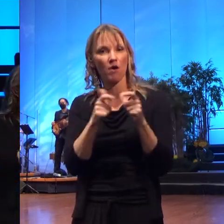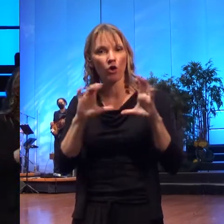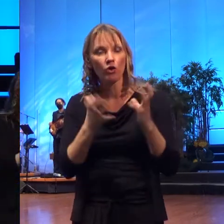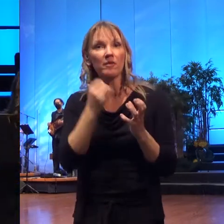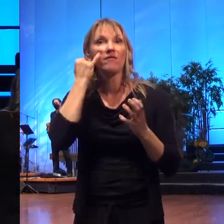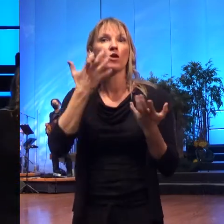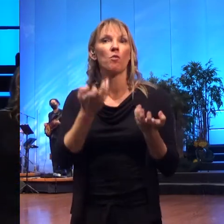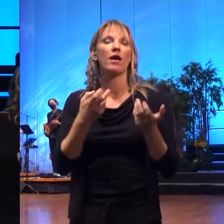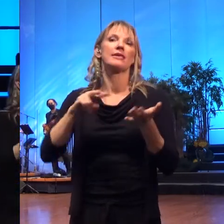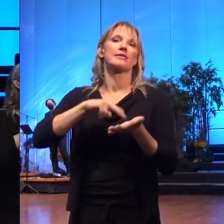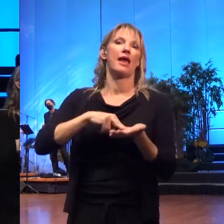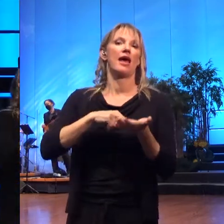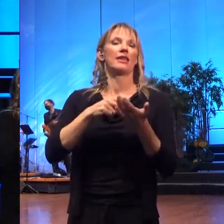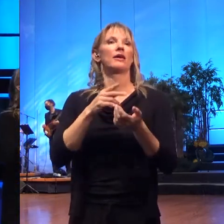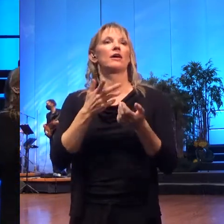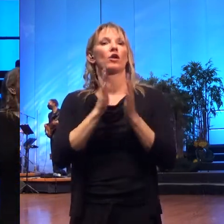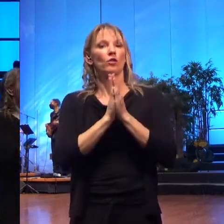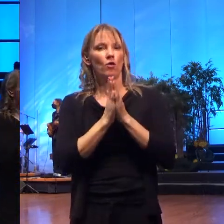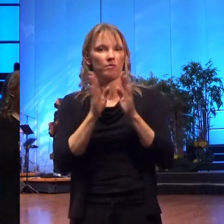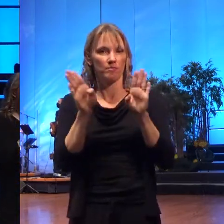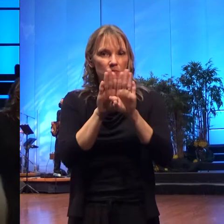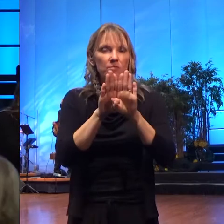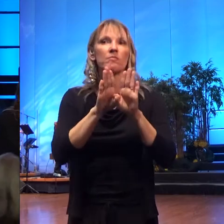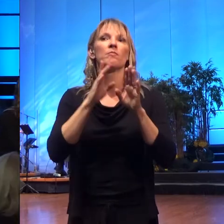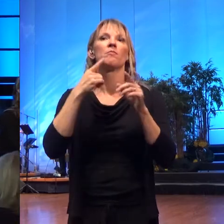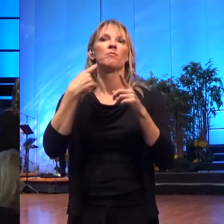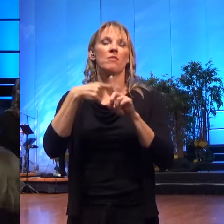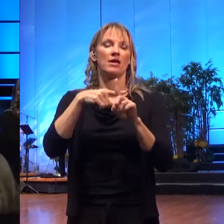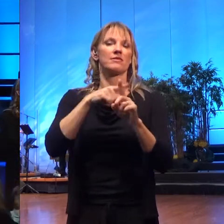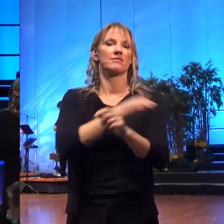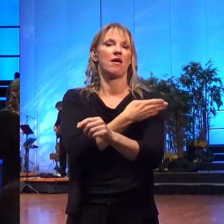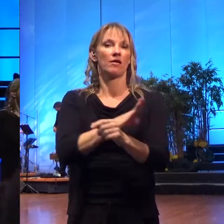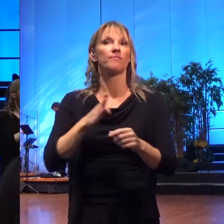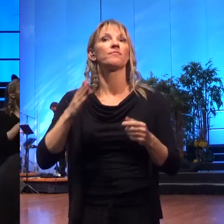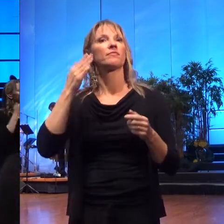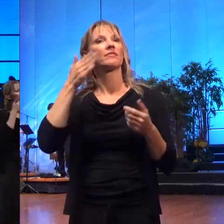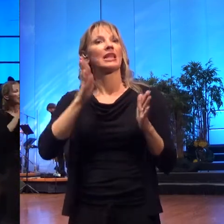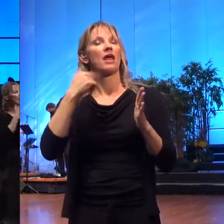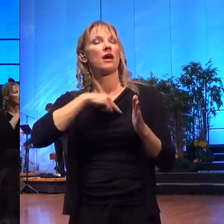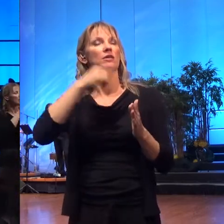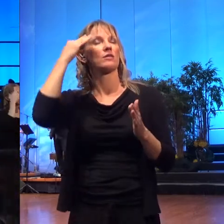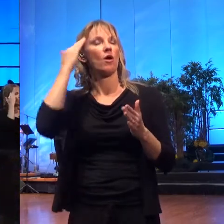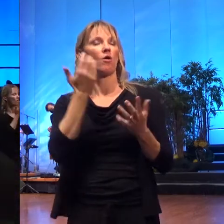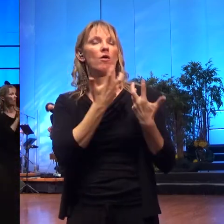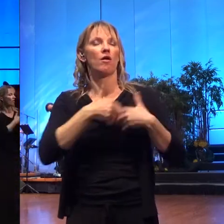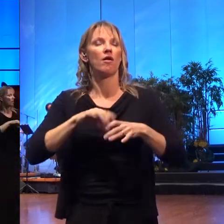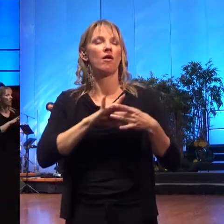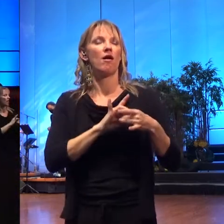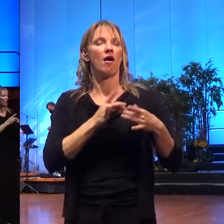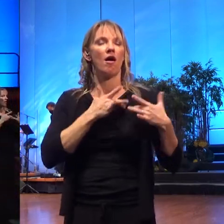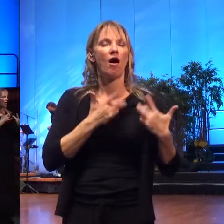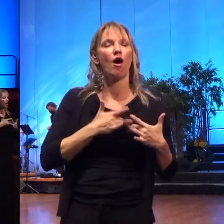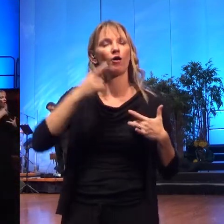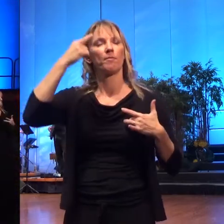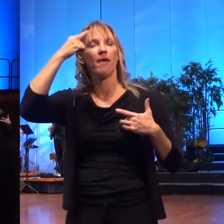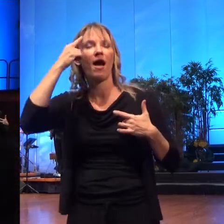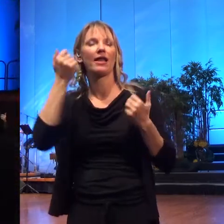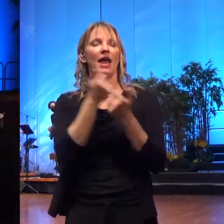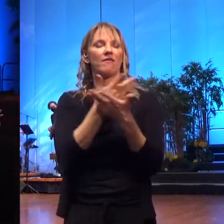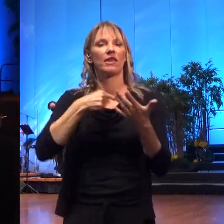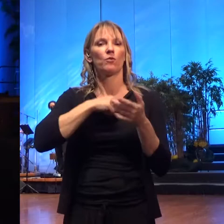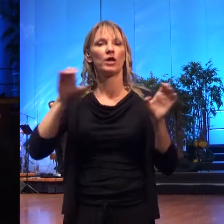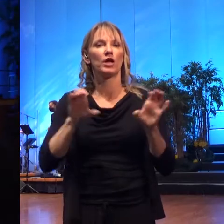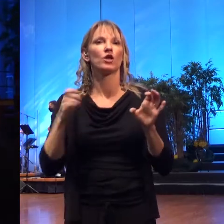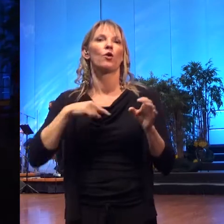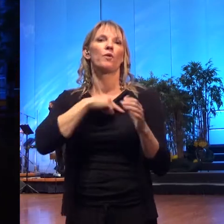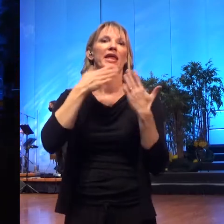say our benediction together and sing our peace song. Let us know that resonance in our heart, resonance in our mind, resonance in all that we do.